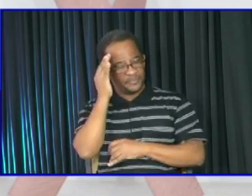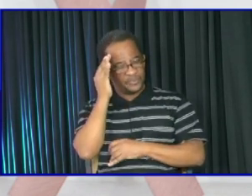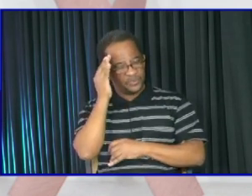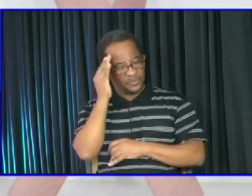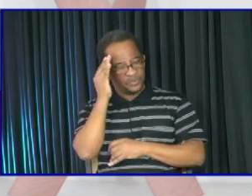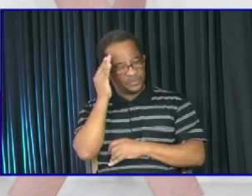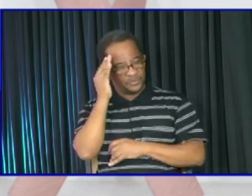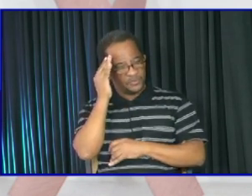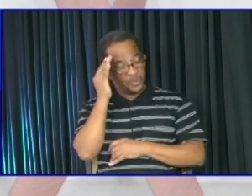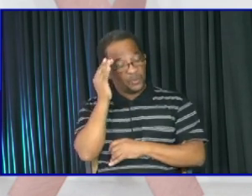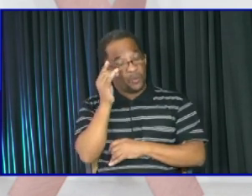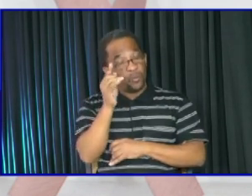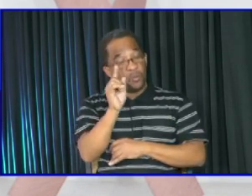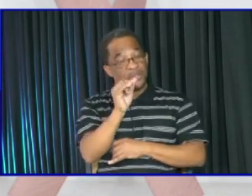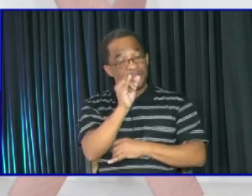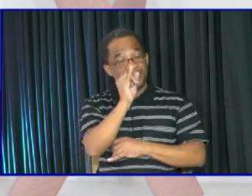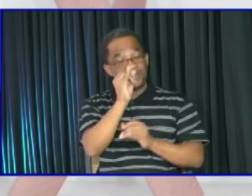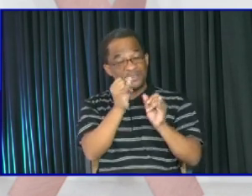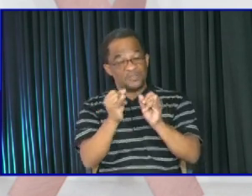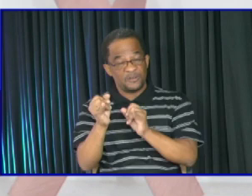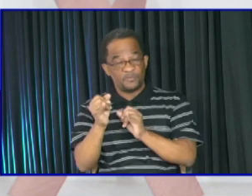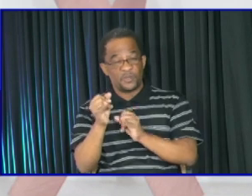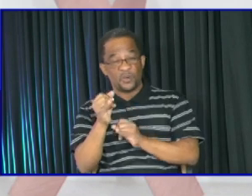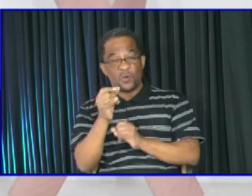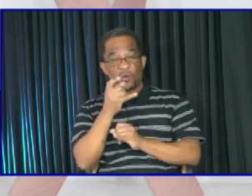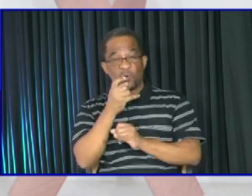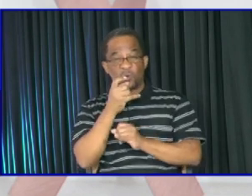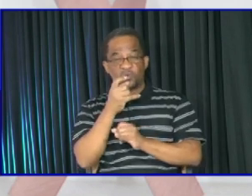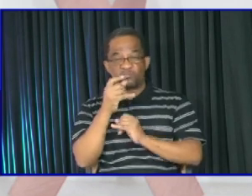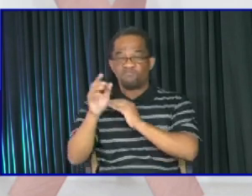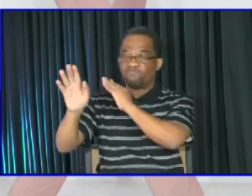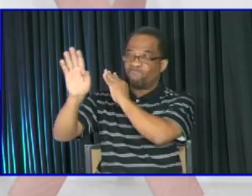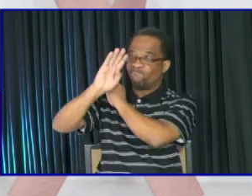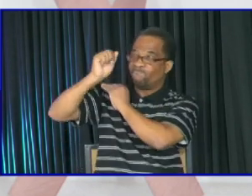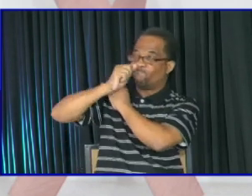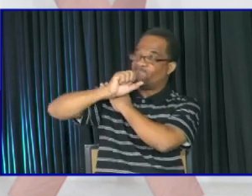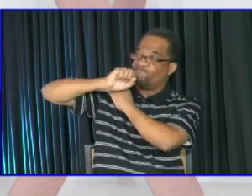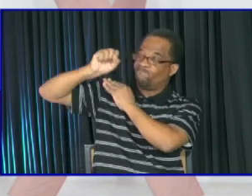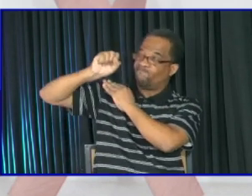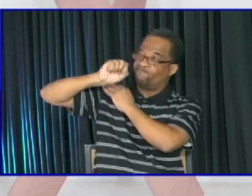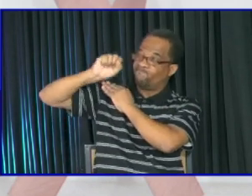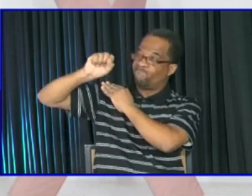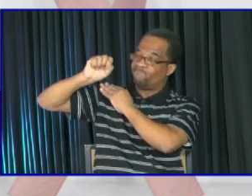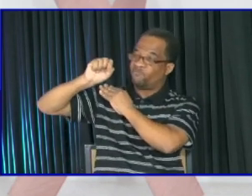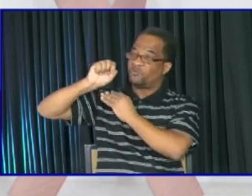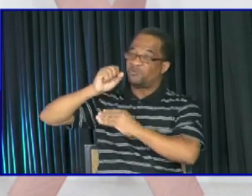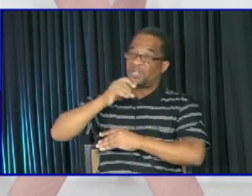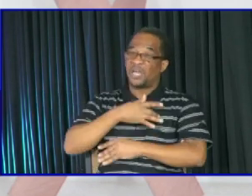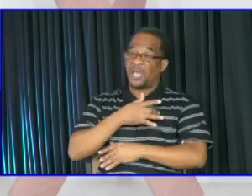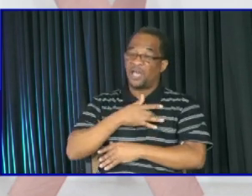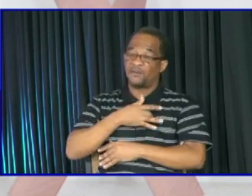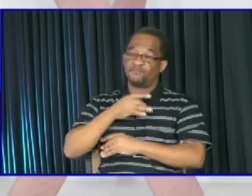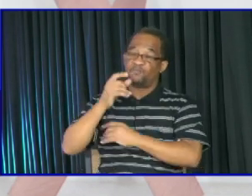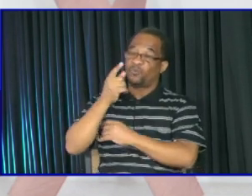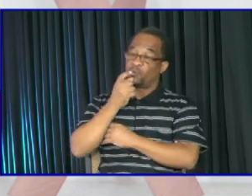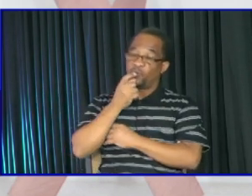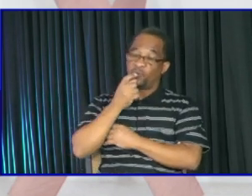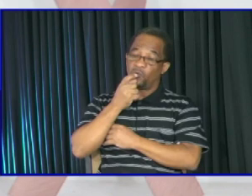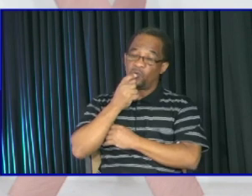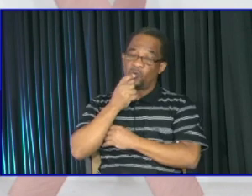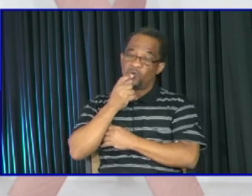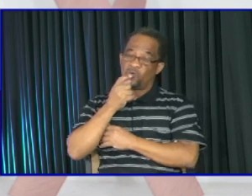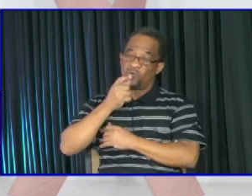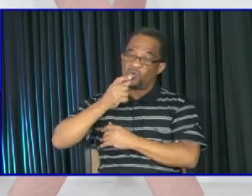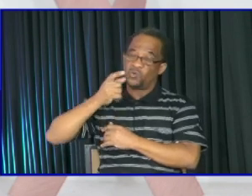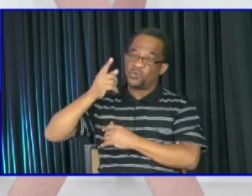that one individual who is building up a blockade to his heart, for that one individual who